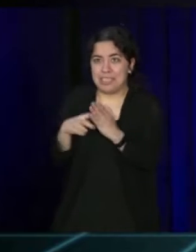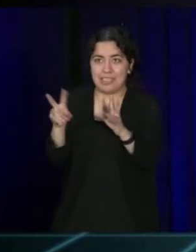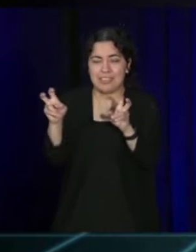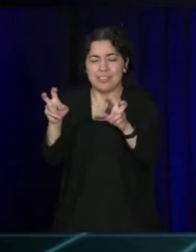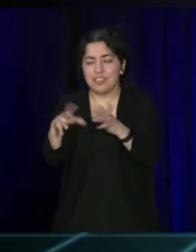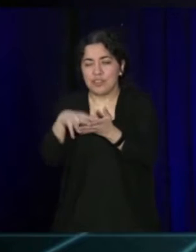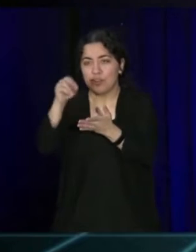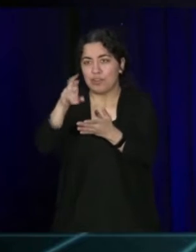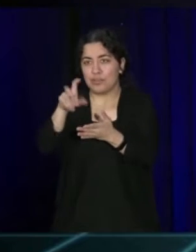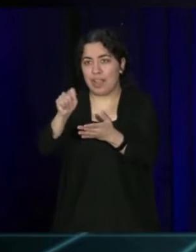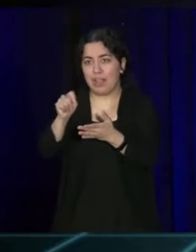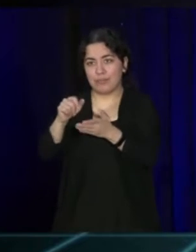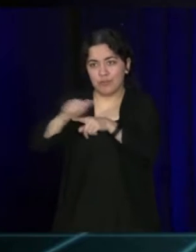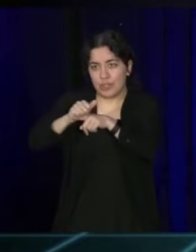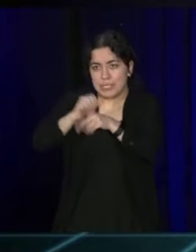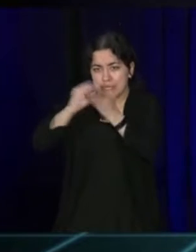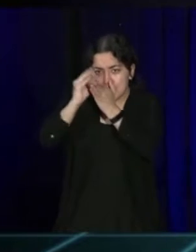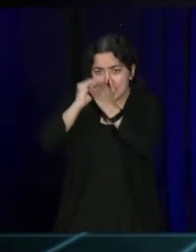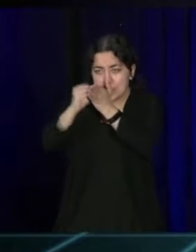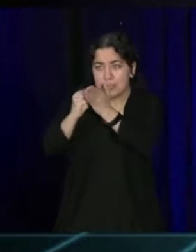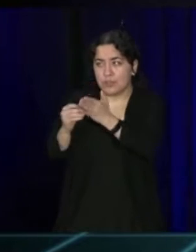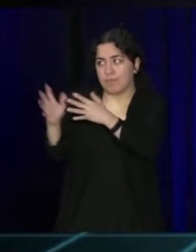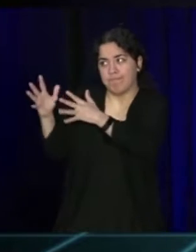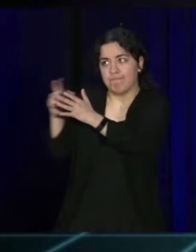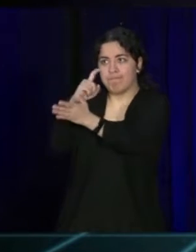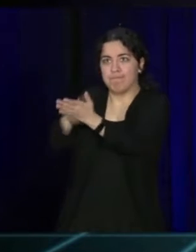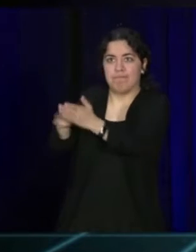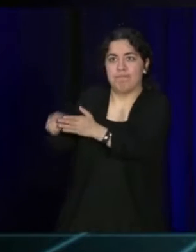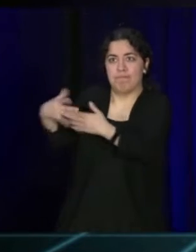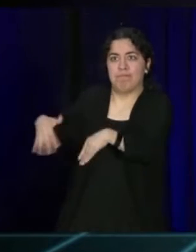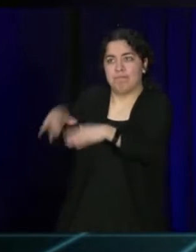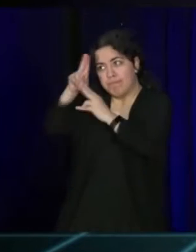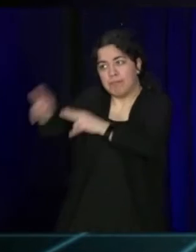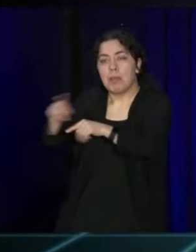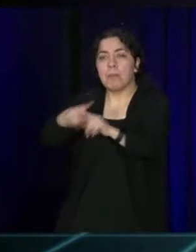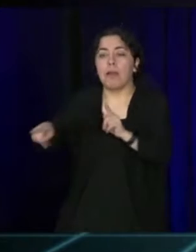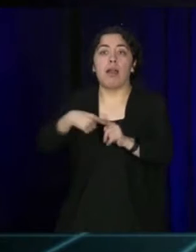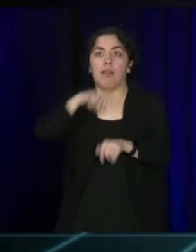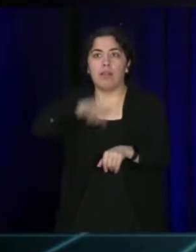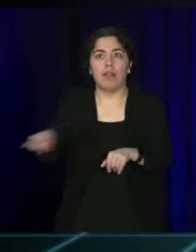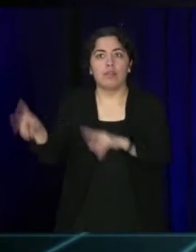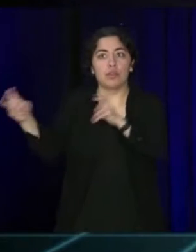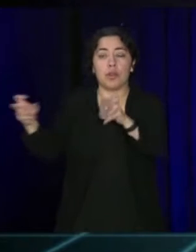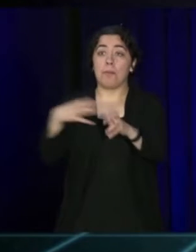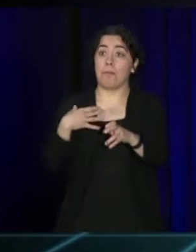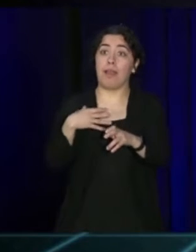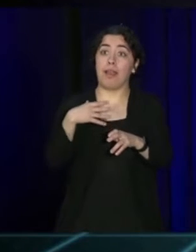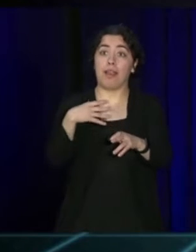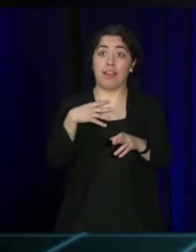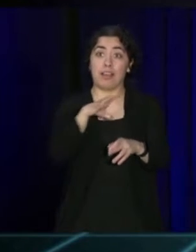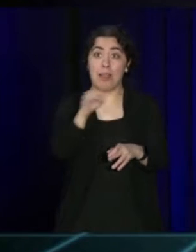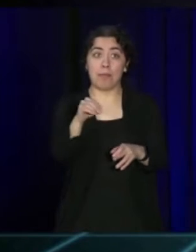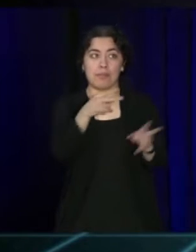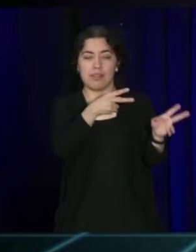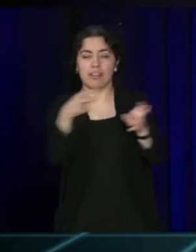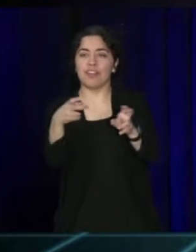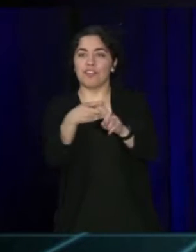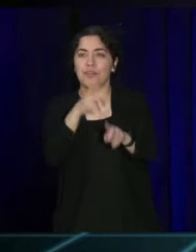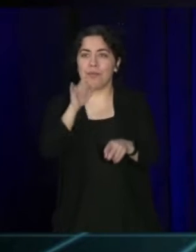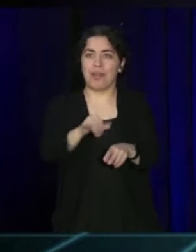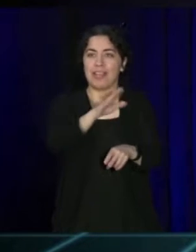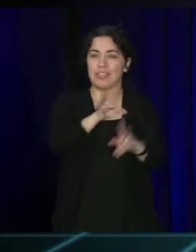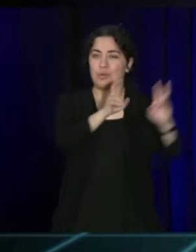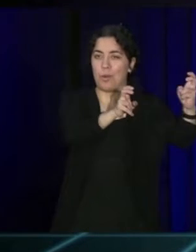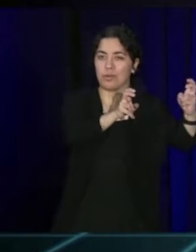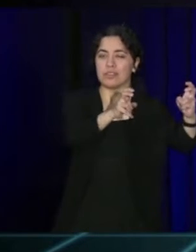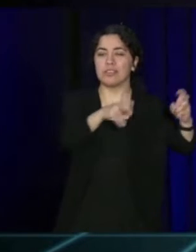So shout out to that. But I love this quote so much that I actually named my company after this, which is Open Sauce. And I'm